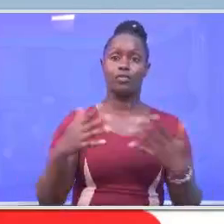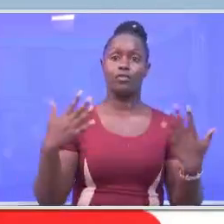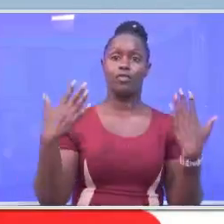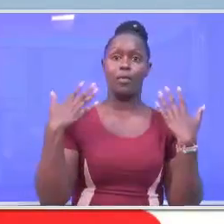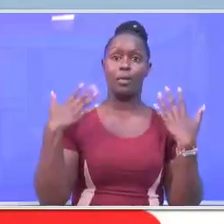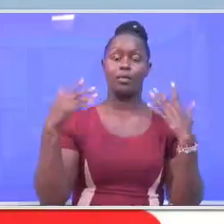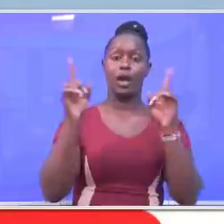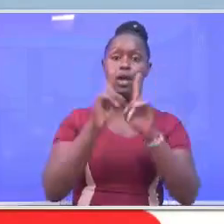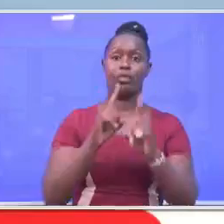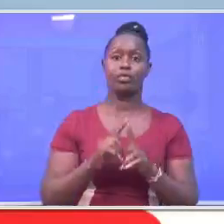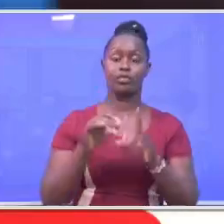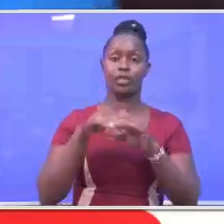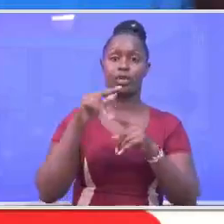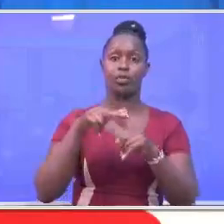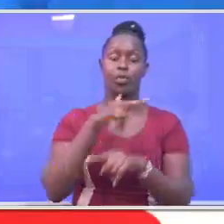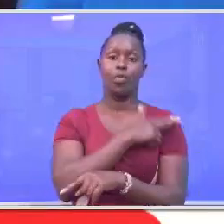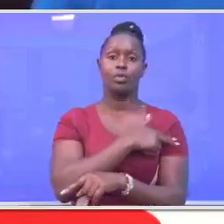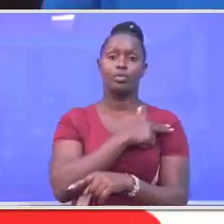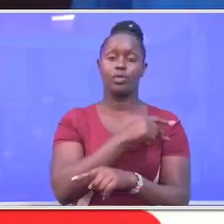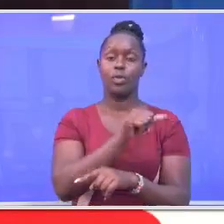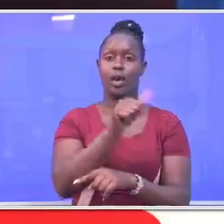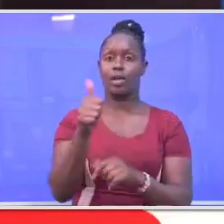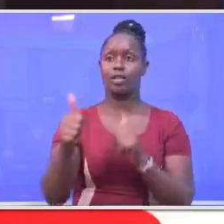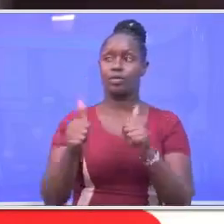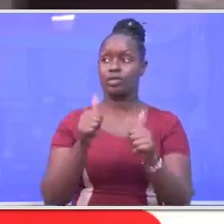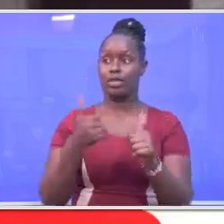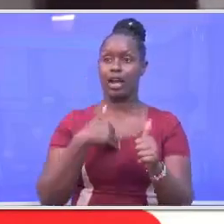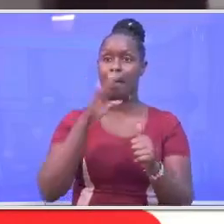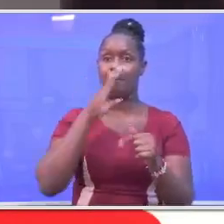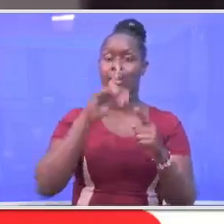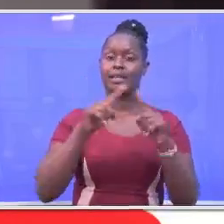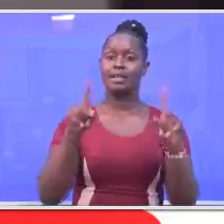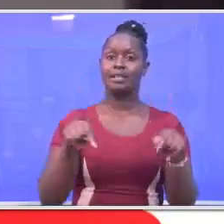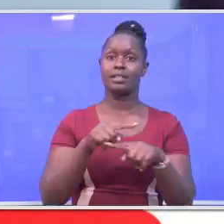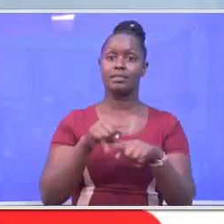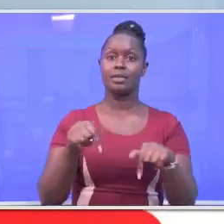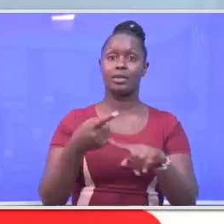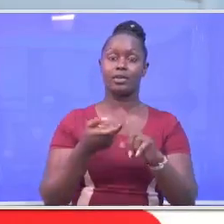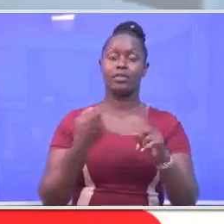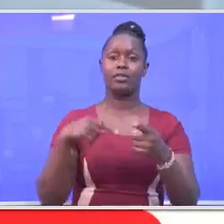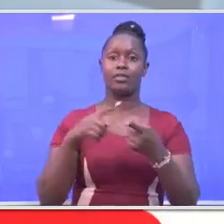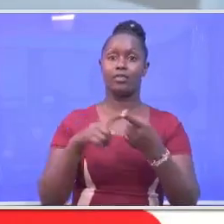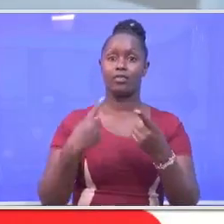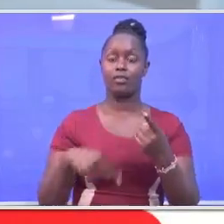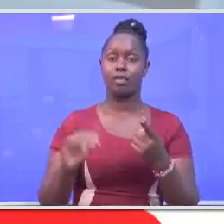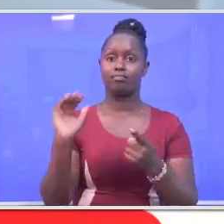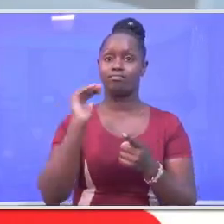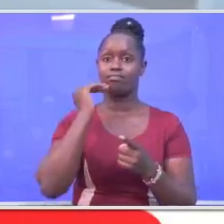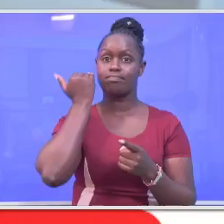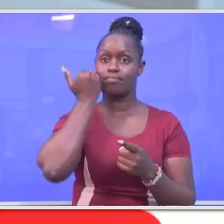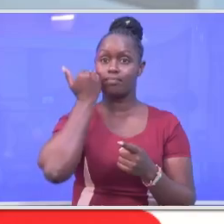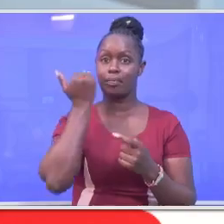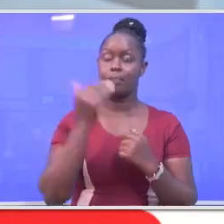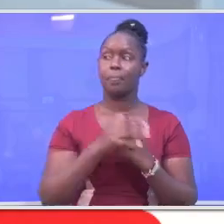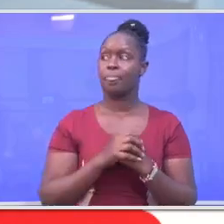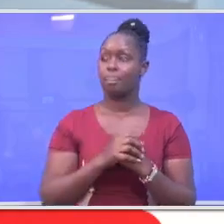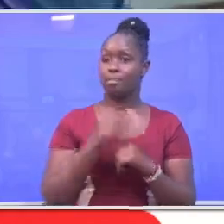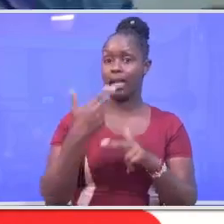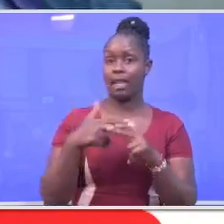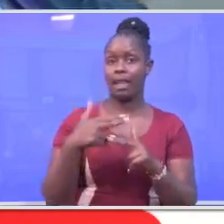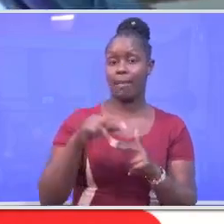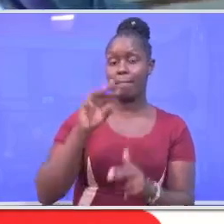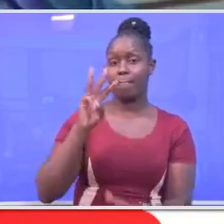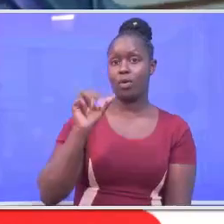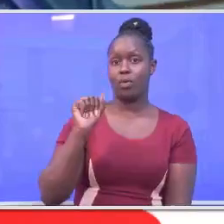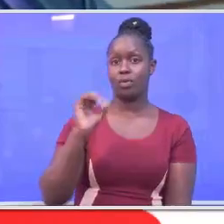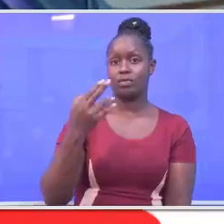Jakim Hospital, among others, who have since been suspended from operating. Chair, my name is Washira Wagioko from Afyabora.